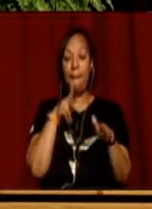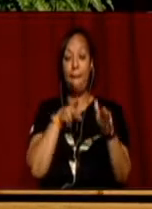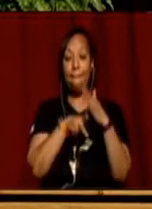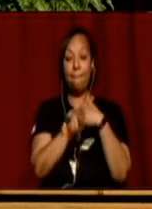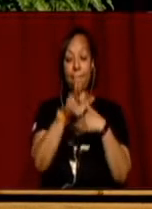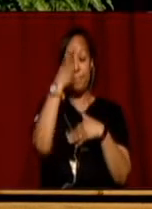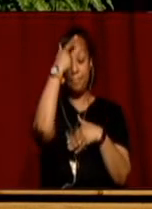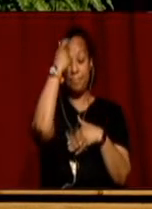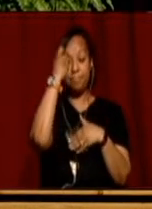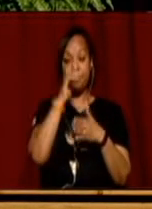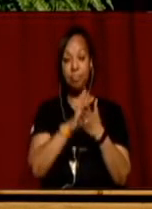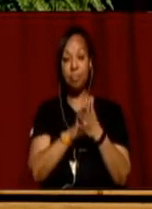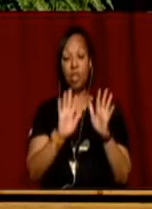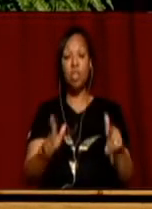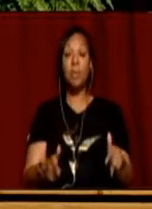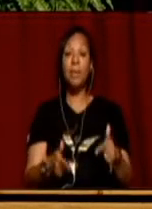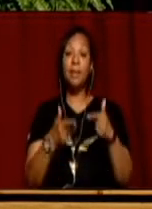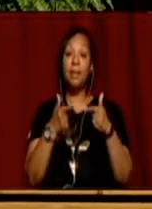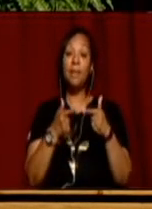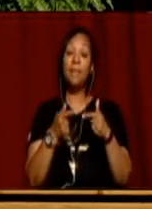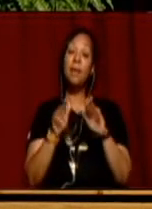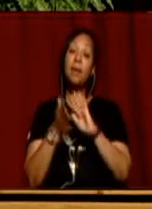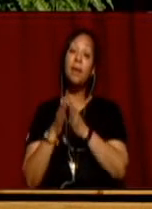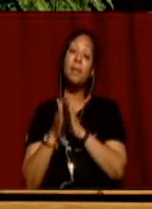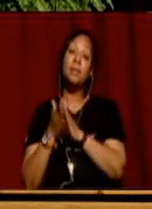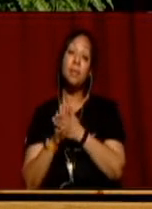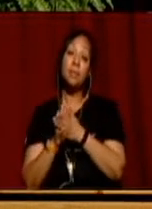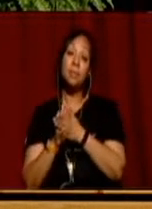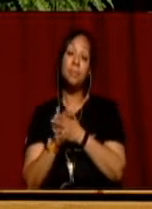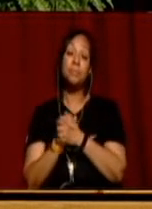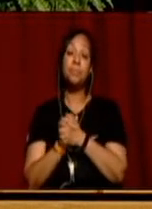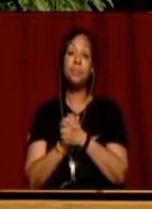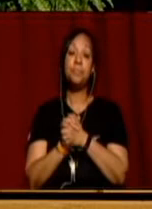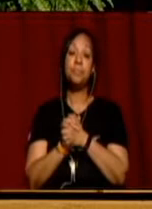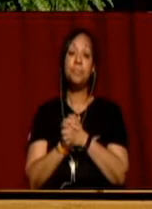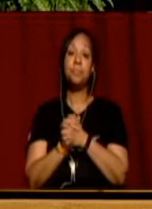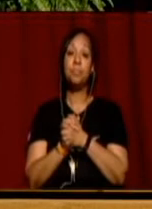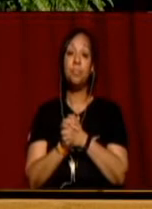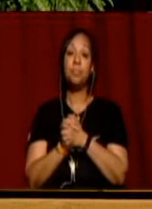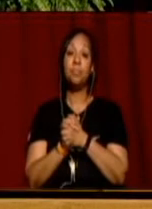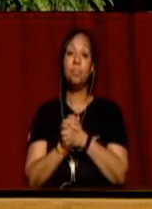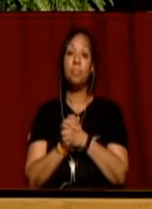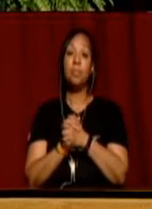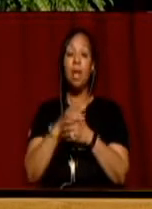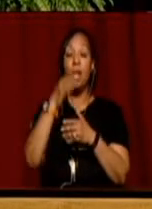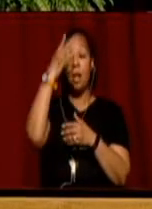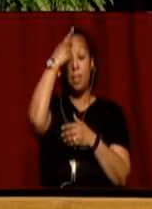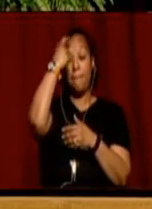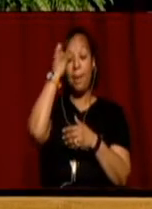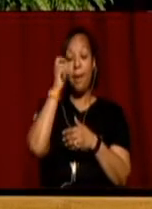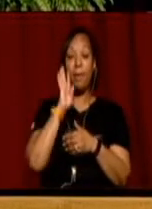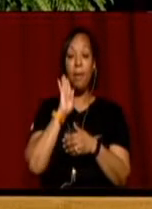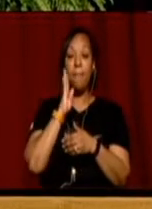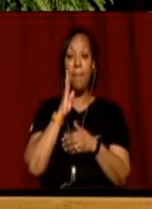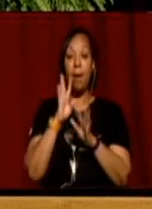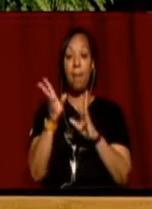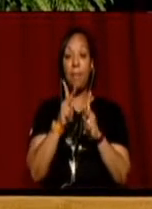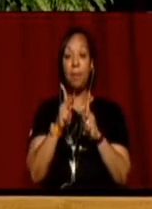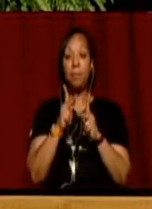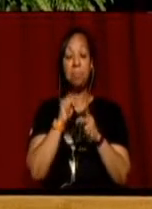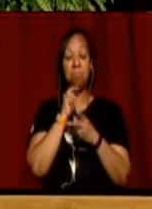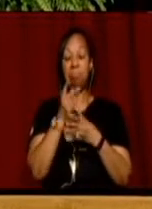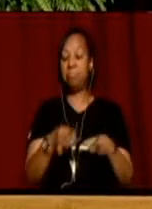man. So we live in a city in which the lives of black and brown people are not